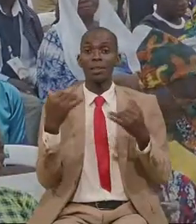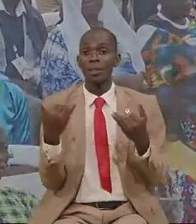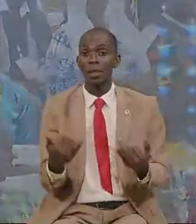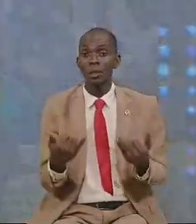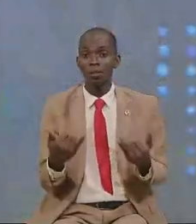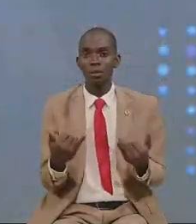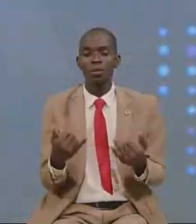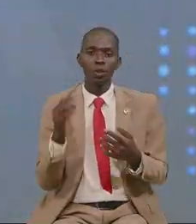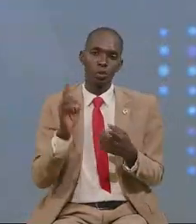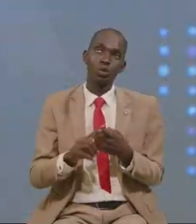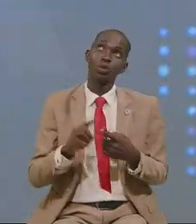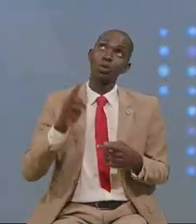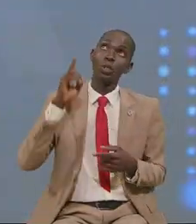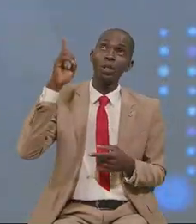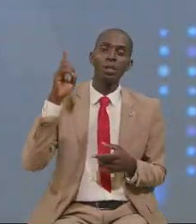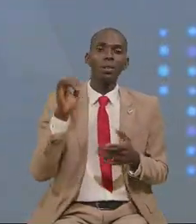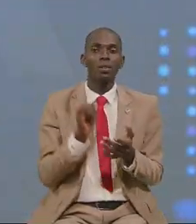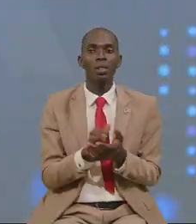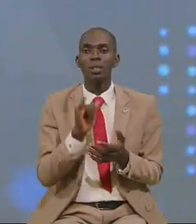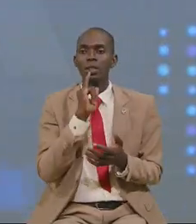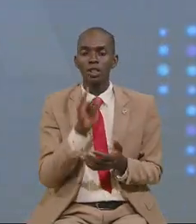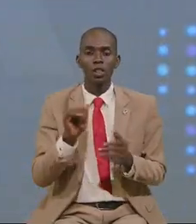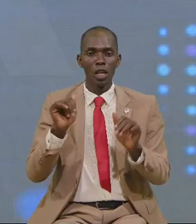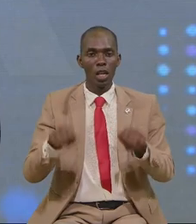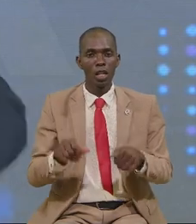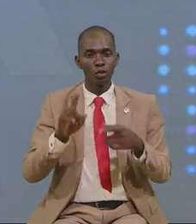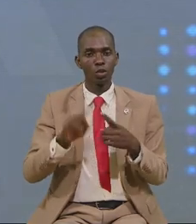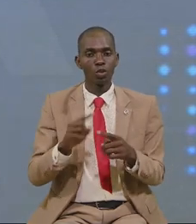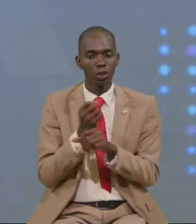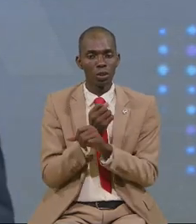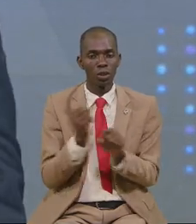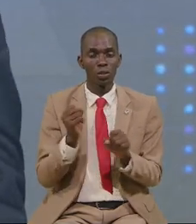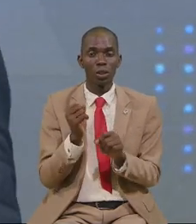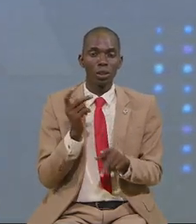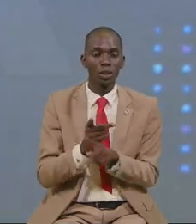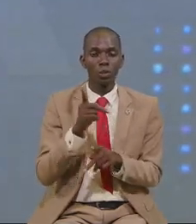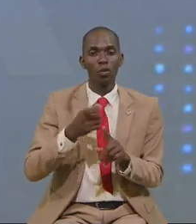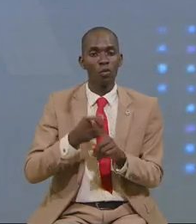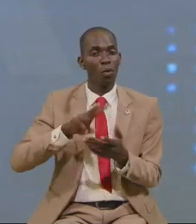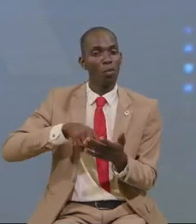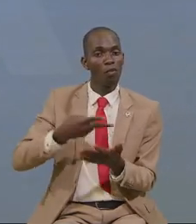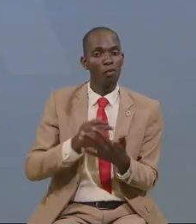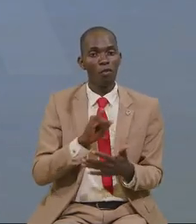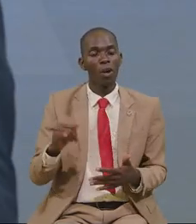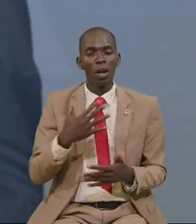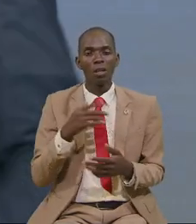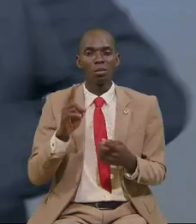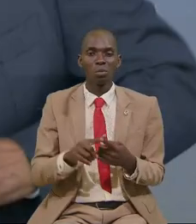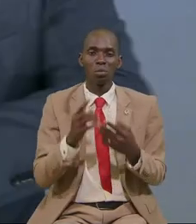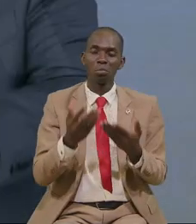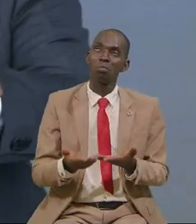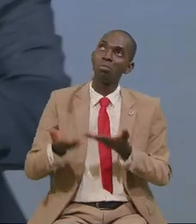unto him that is able to keep you from falling and to present you